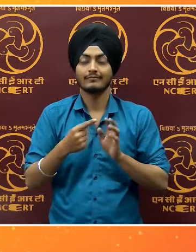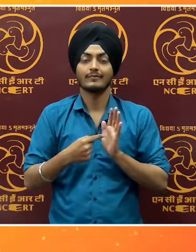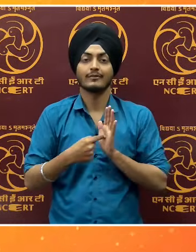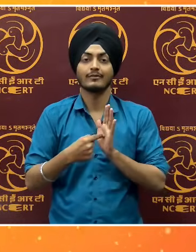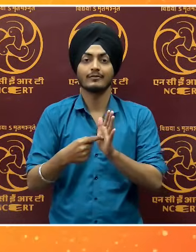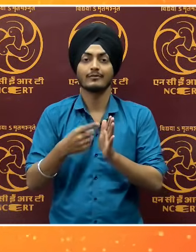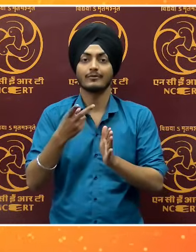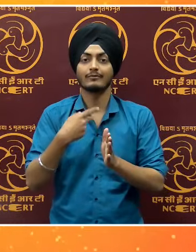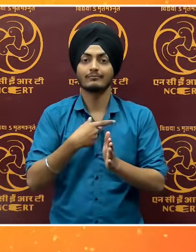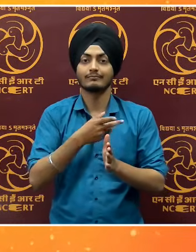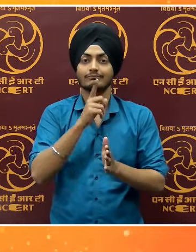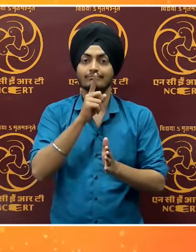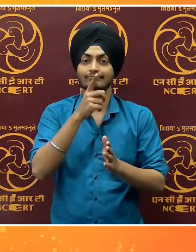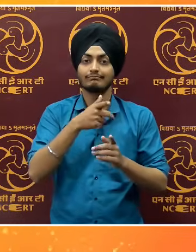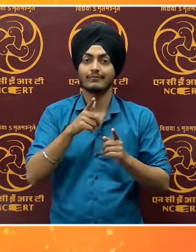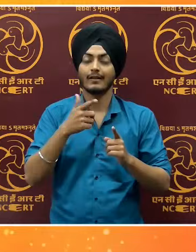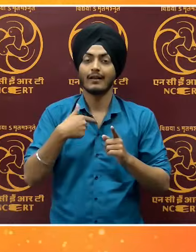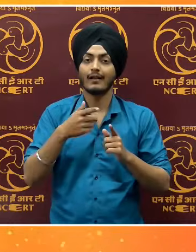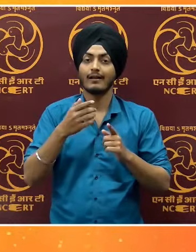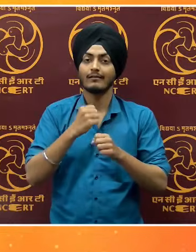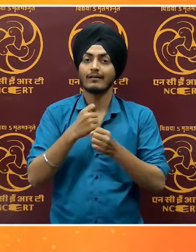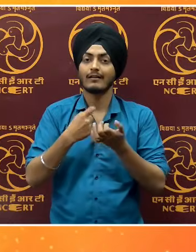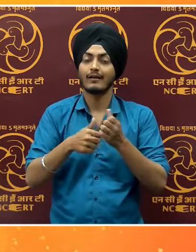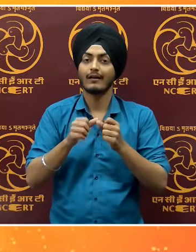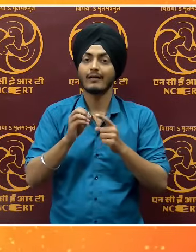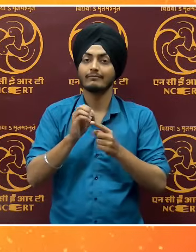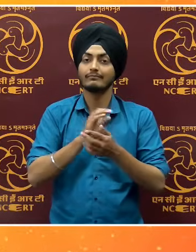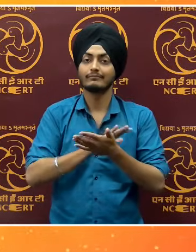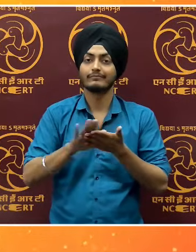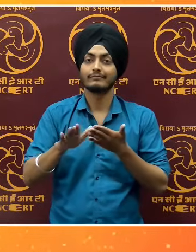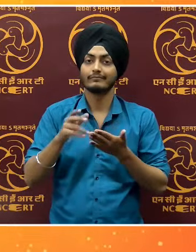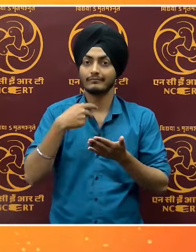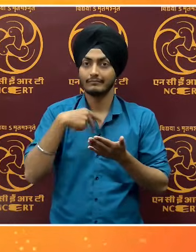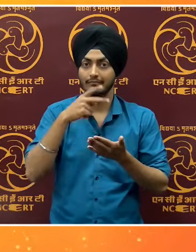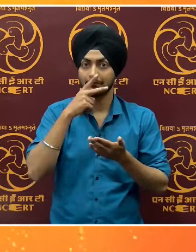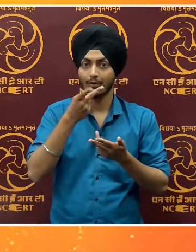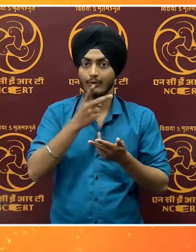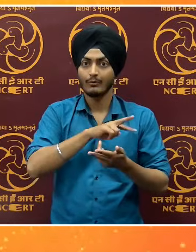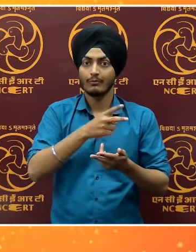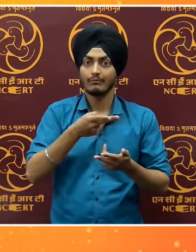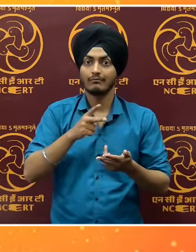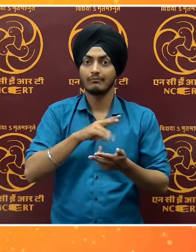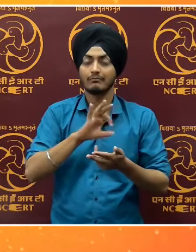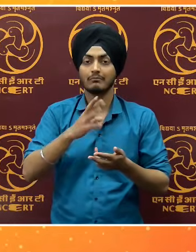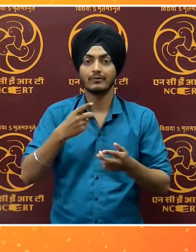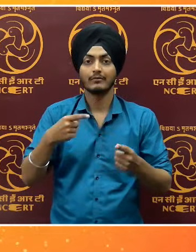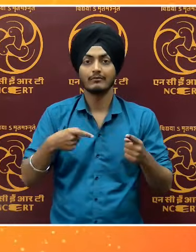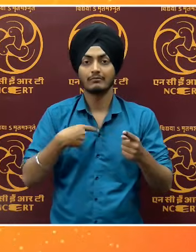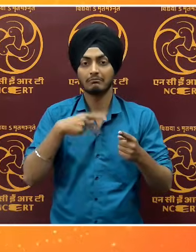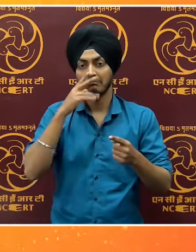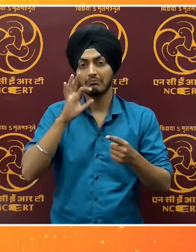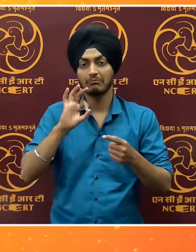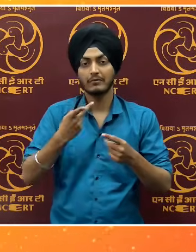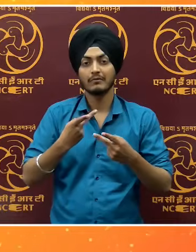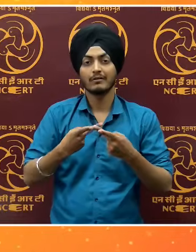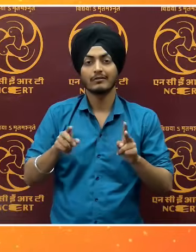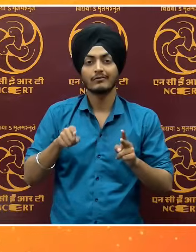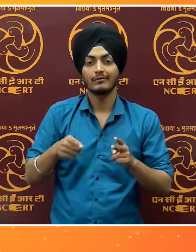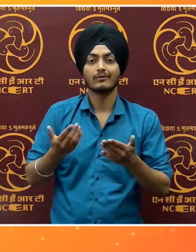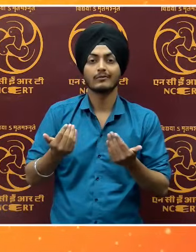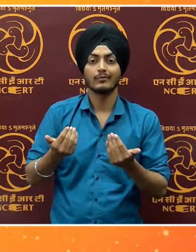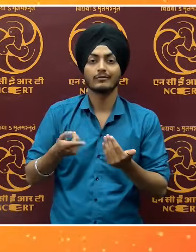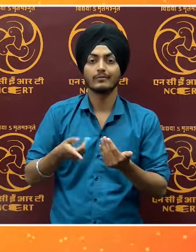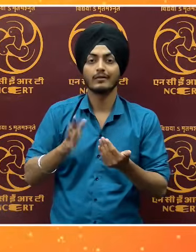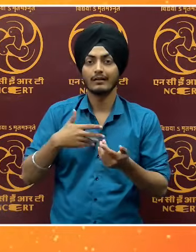two graphs getting from these two material. As current varies, we measure voltage, we will get this